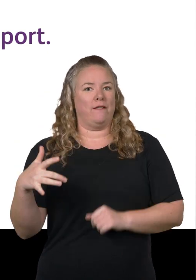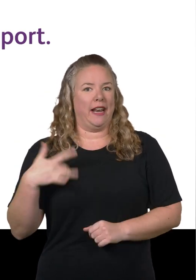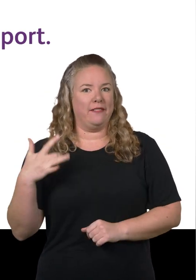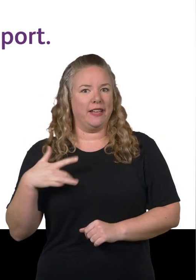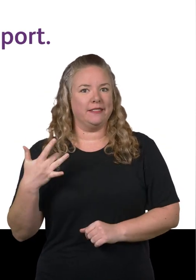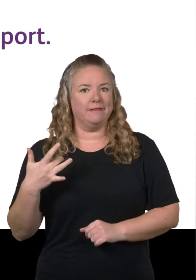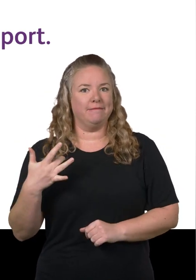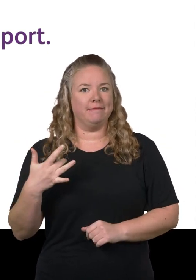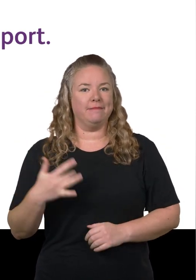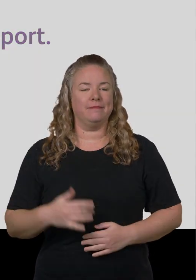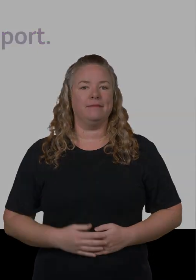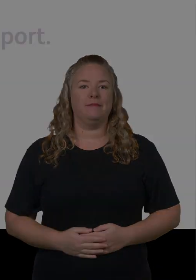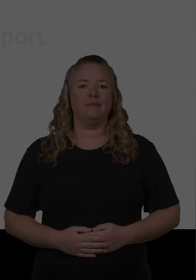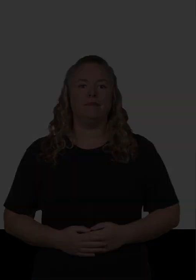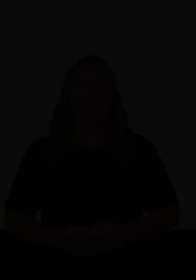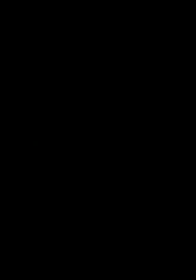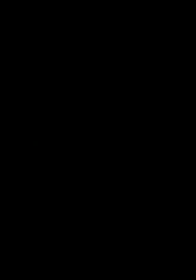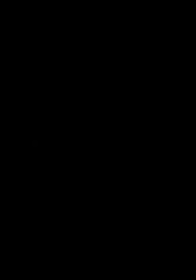sens.org.uk/cost of living.